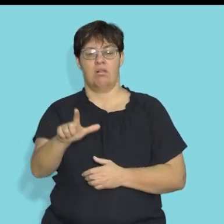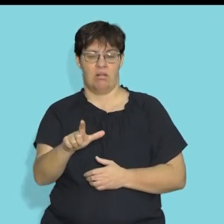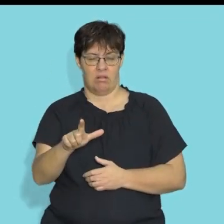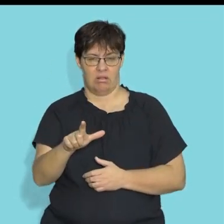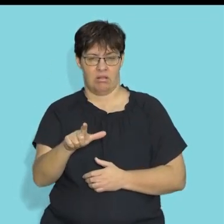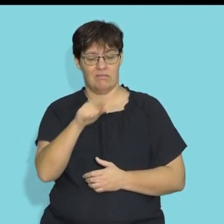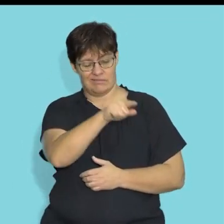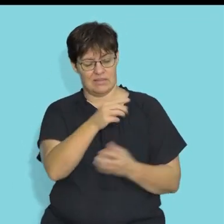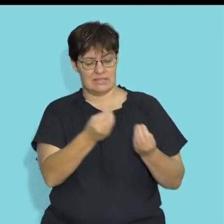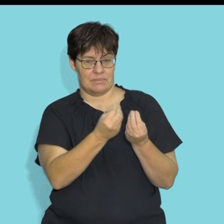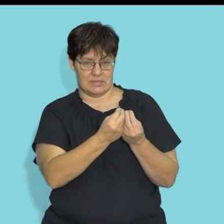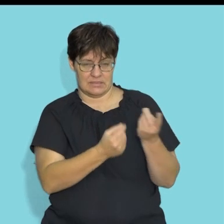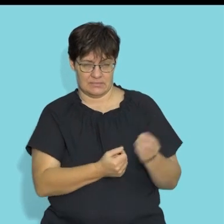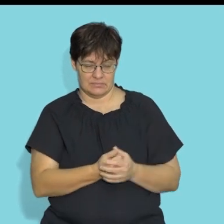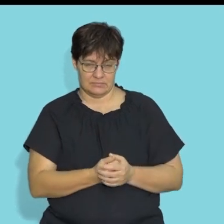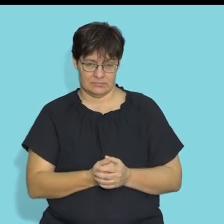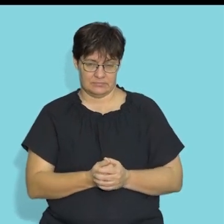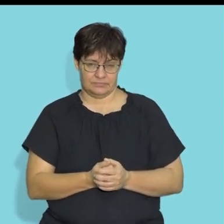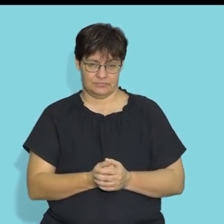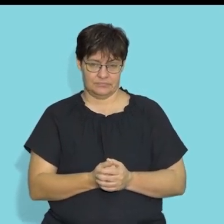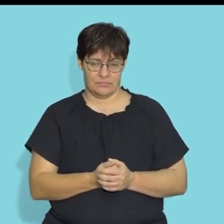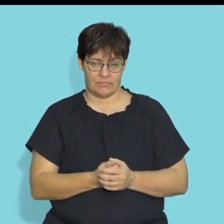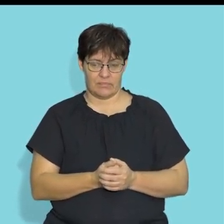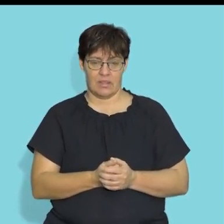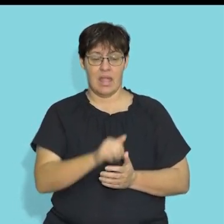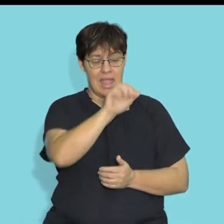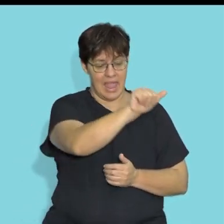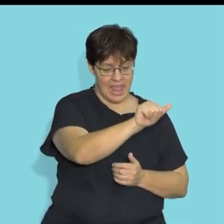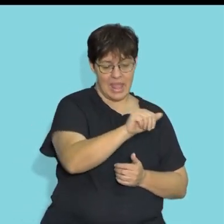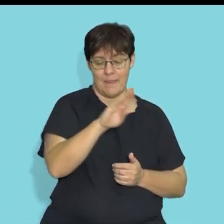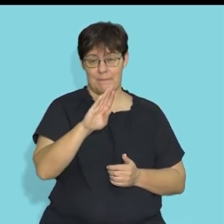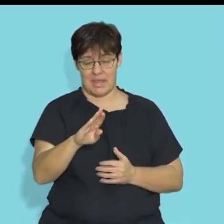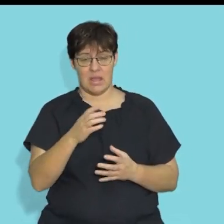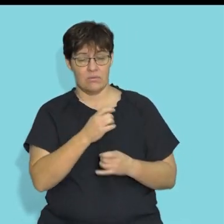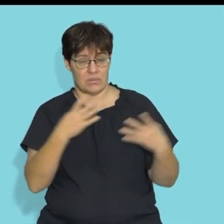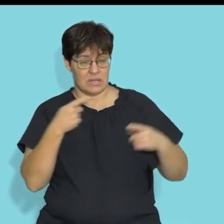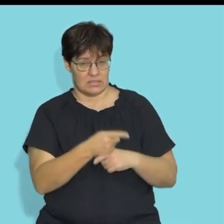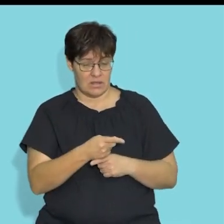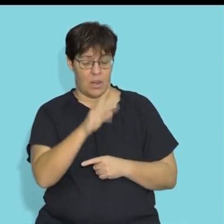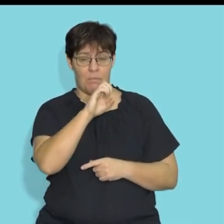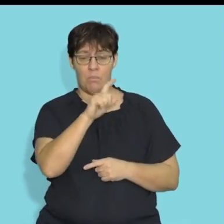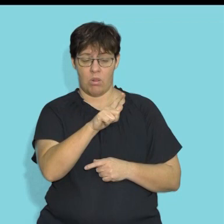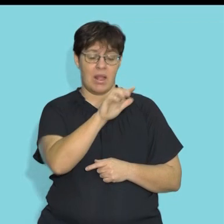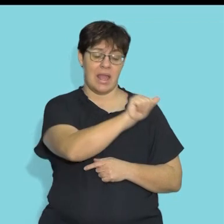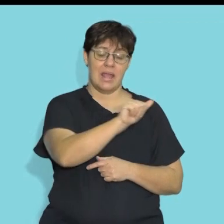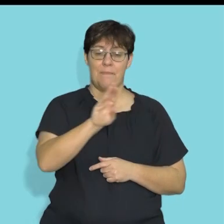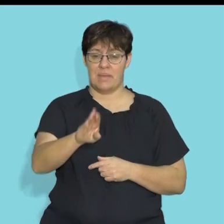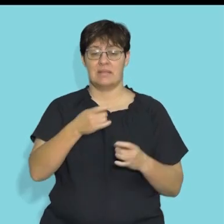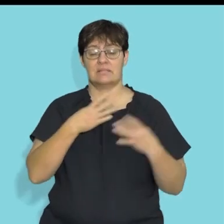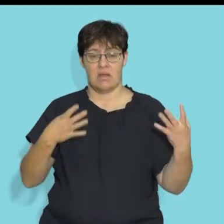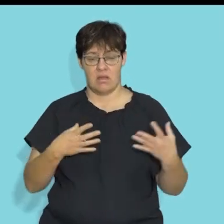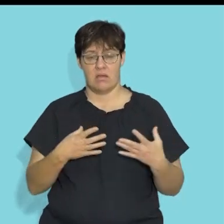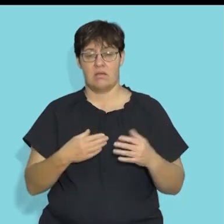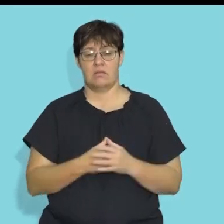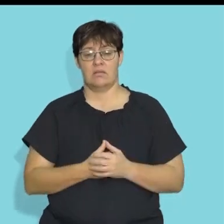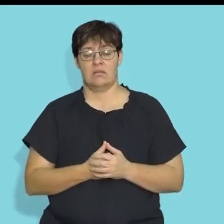moles of A, they give us the number of moles of B, that's in the beginning. Remember, your number of moles of A and B at the